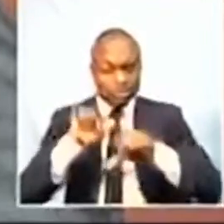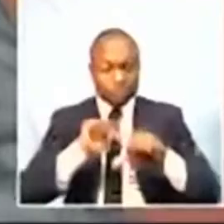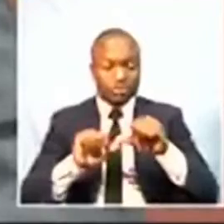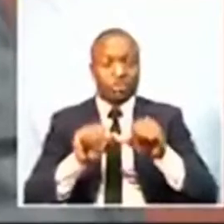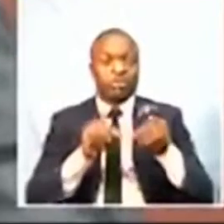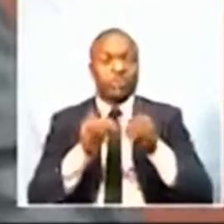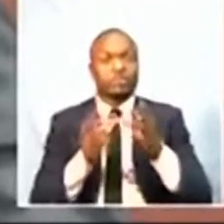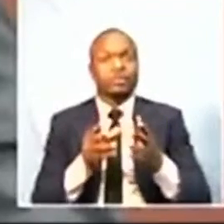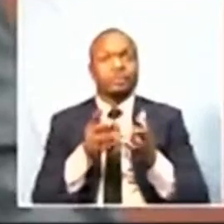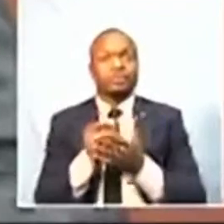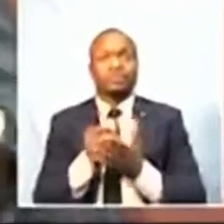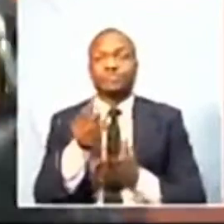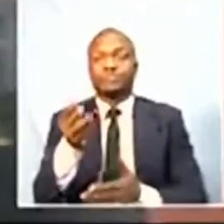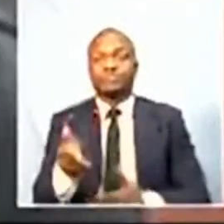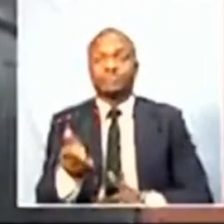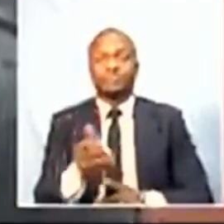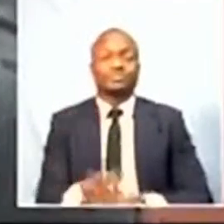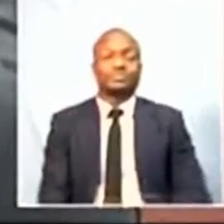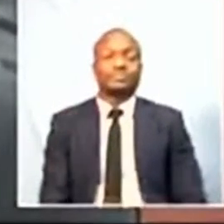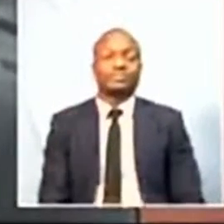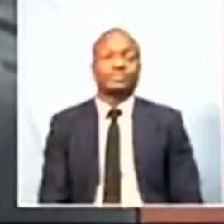Director Finance.